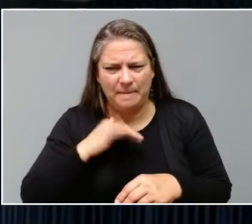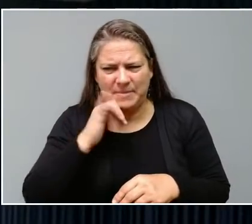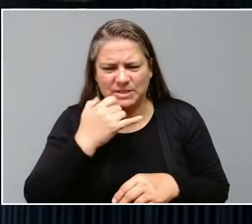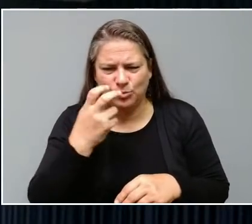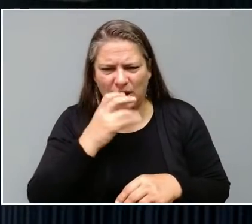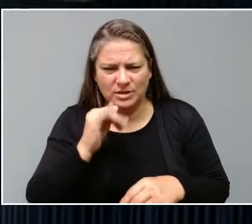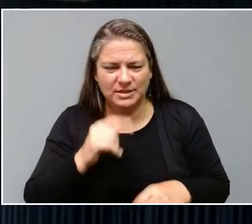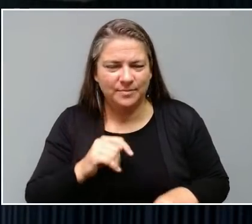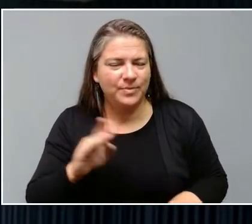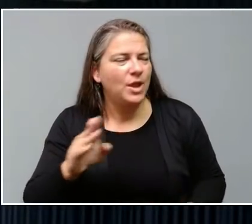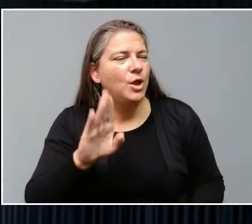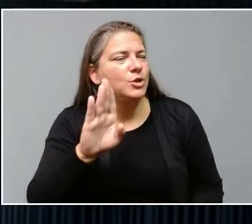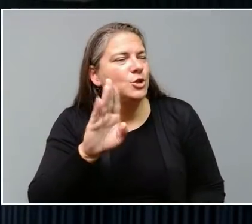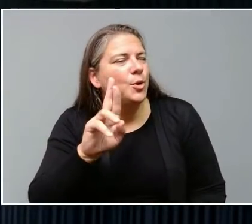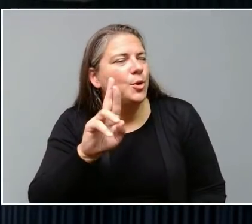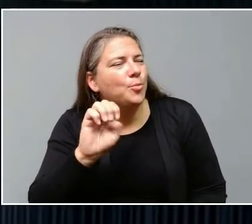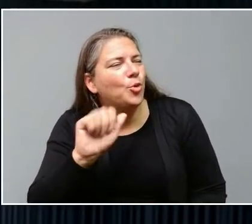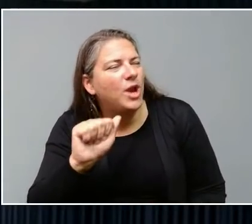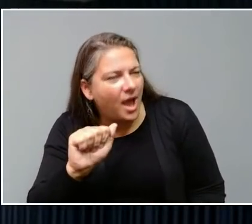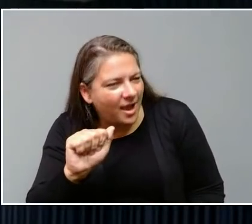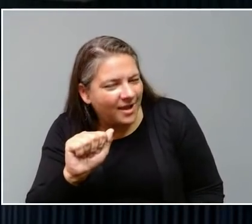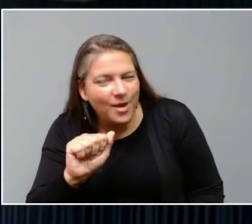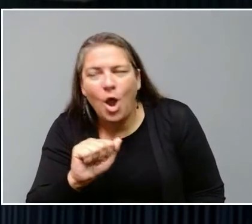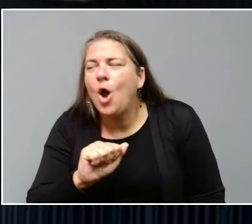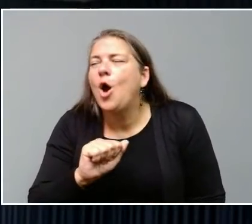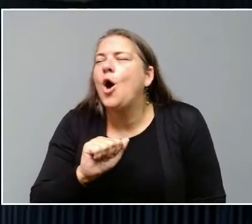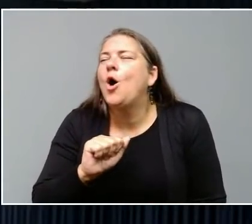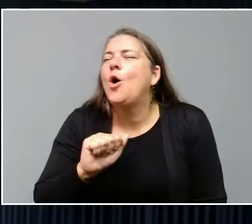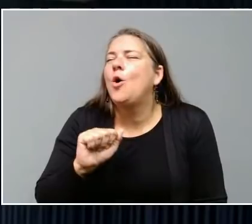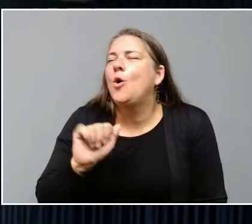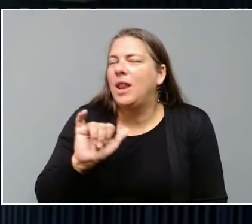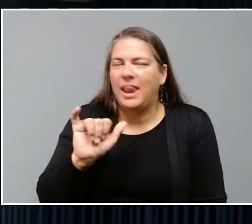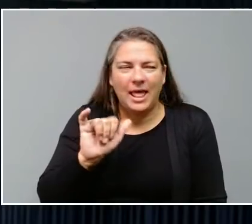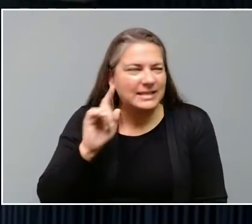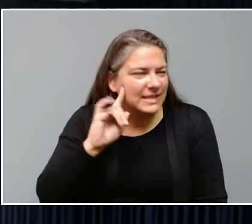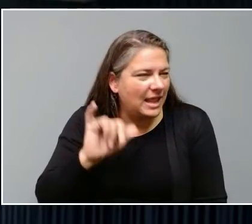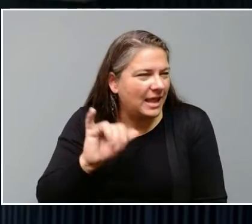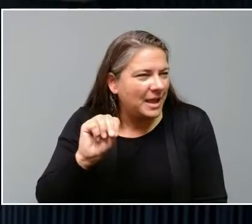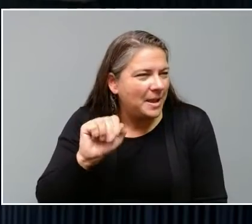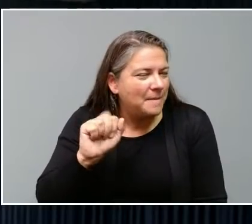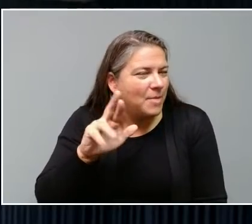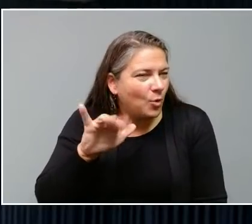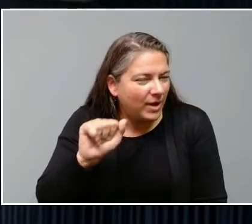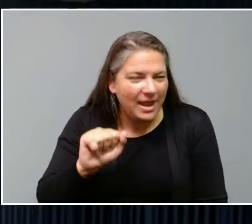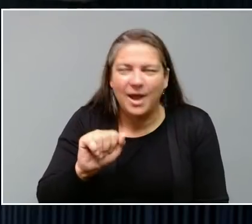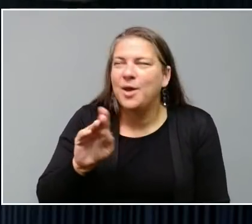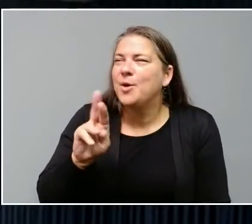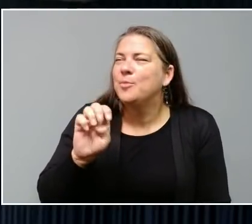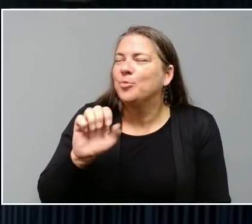It's Brea, like Brea. rhymes with Maria. Got it, Brea. Thank you.